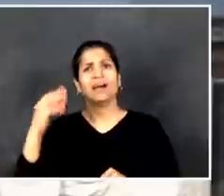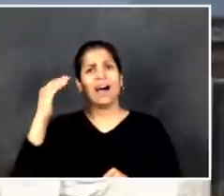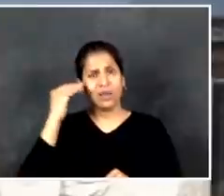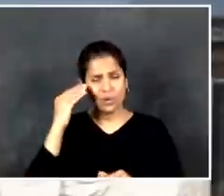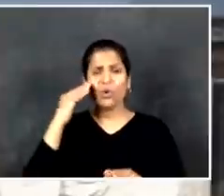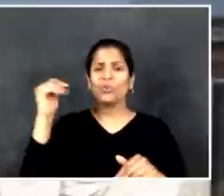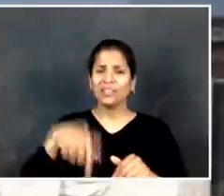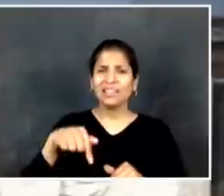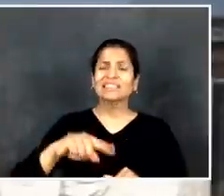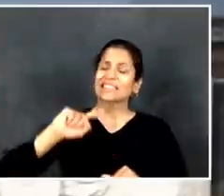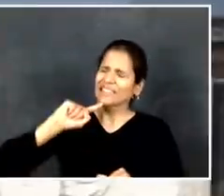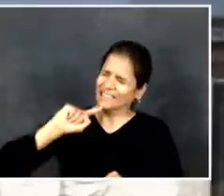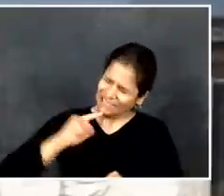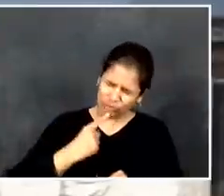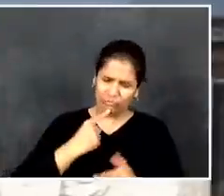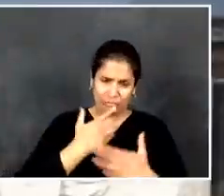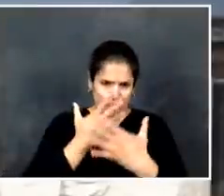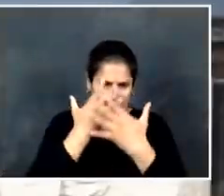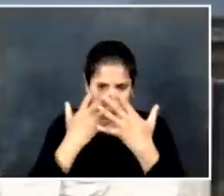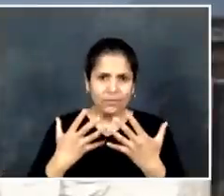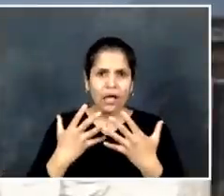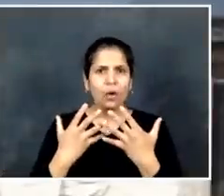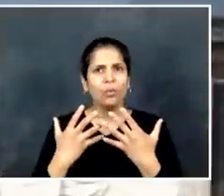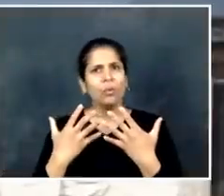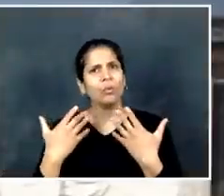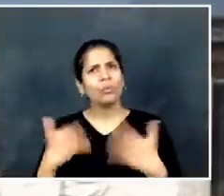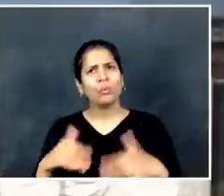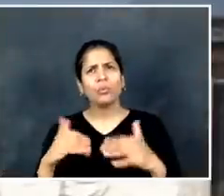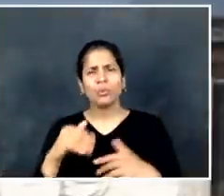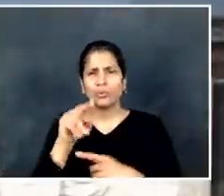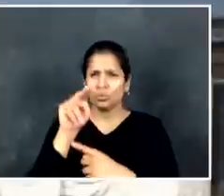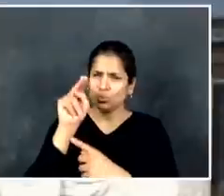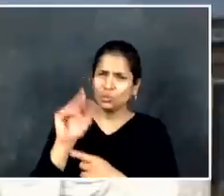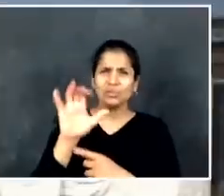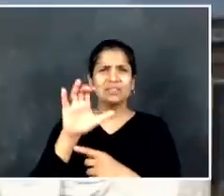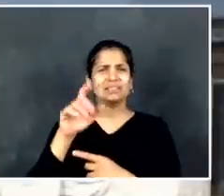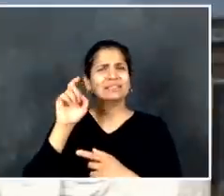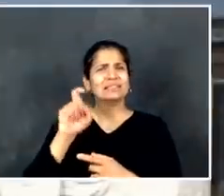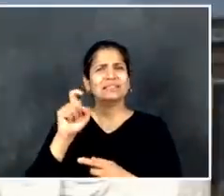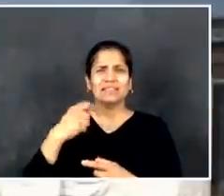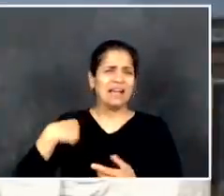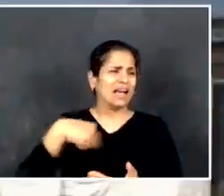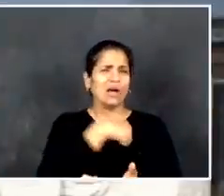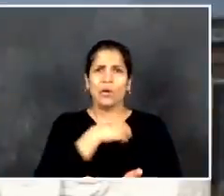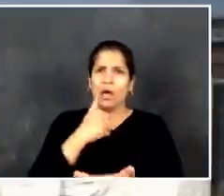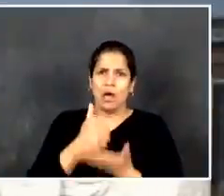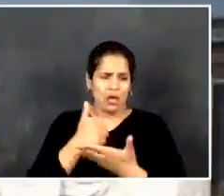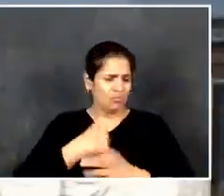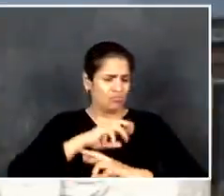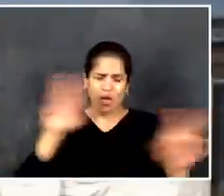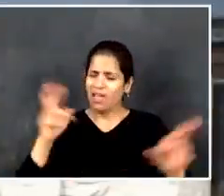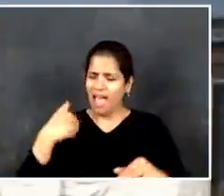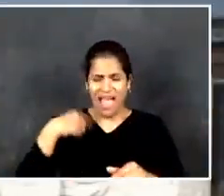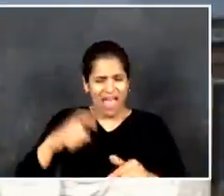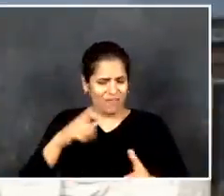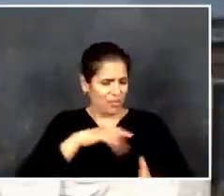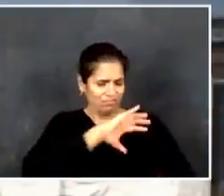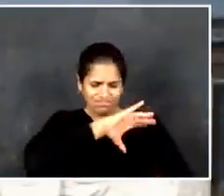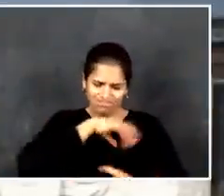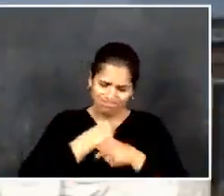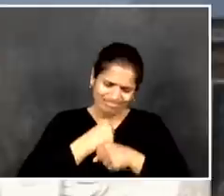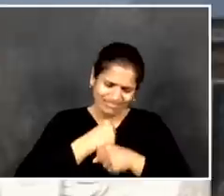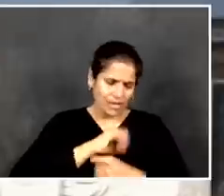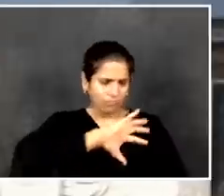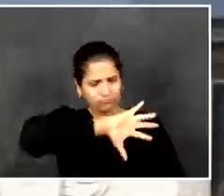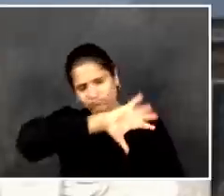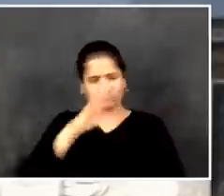because we can't depend on the federal government at this point. It's sobering as all hell. I mean, it's just not something I'm happy to tell you, but it